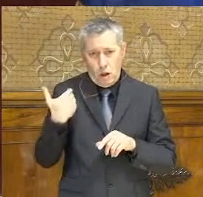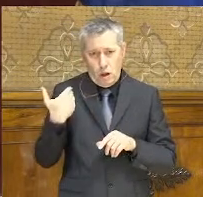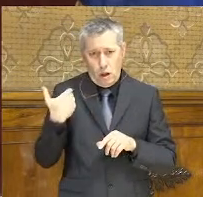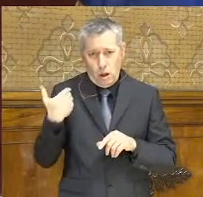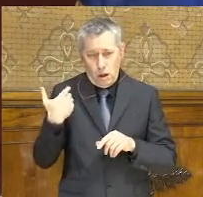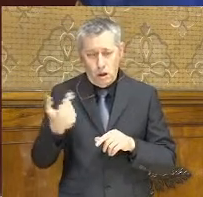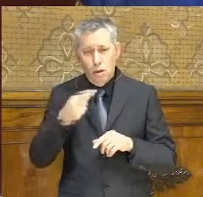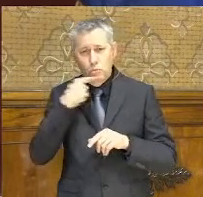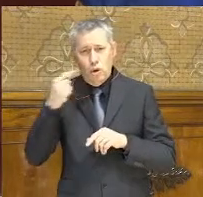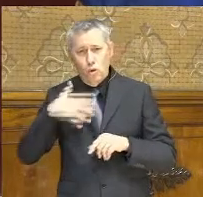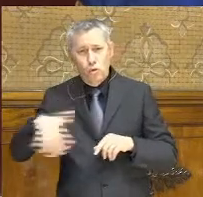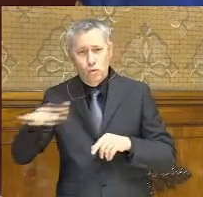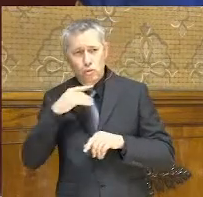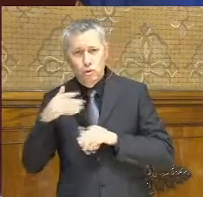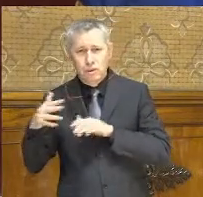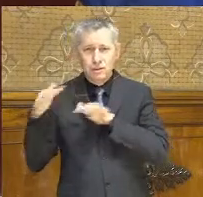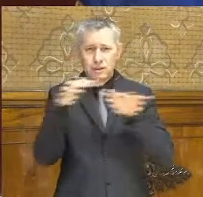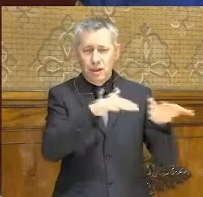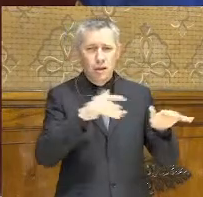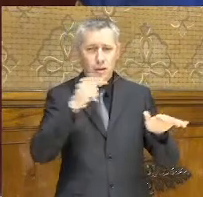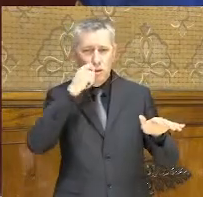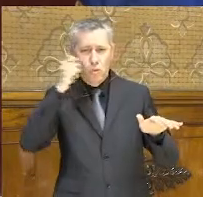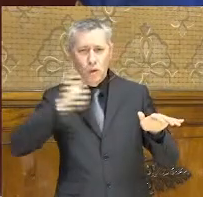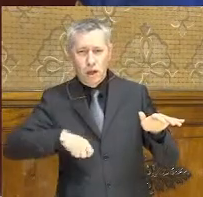brutal incursion into Ukraine.